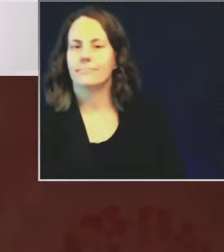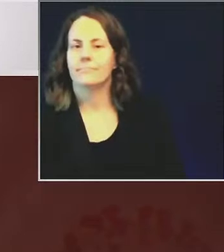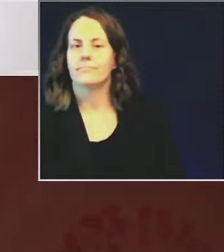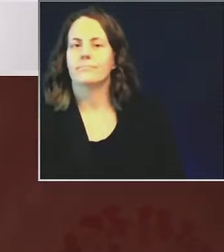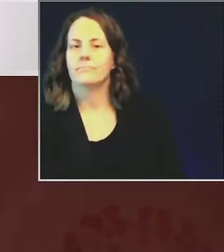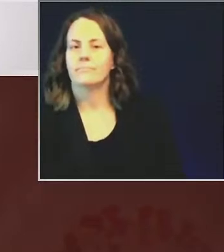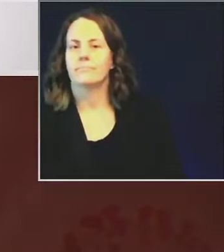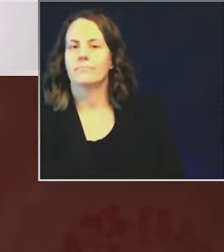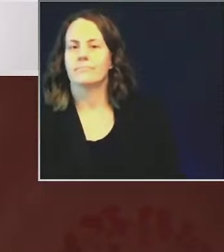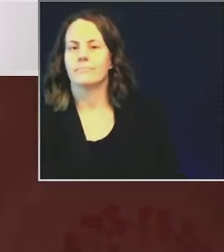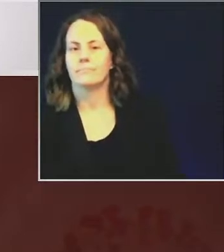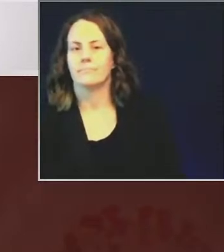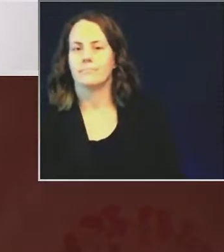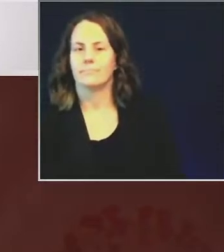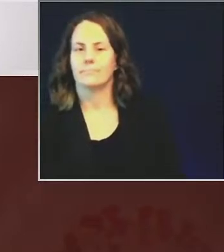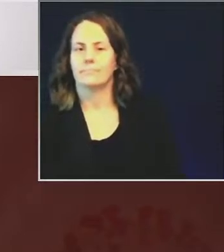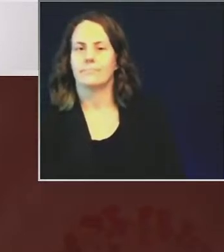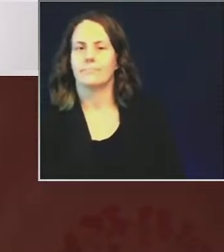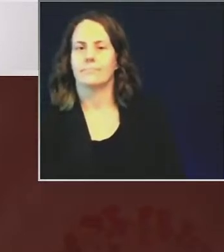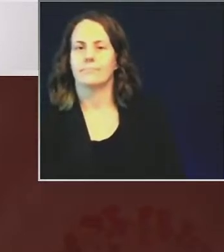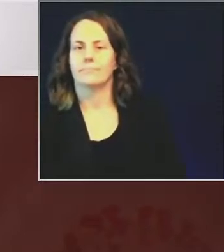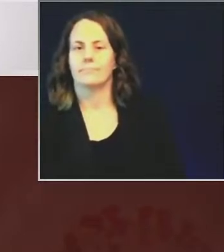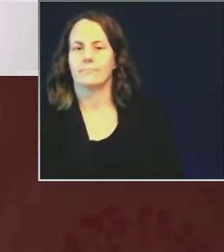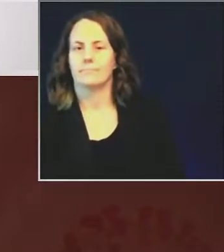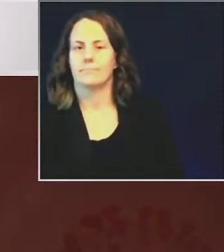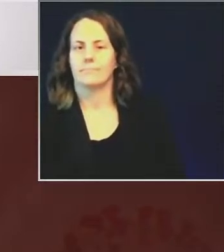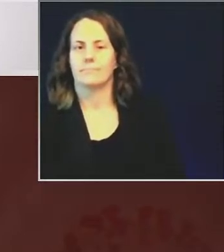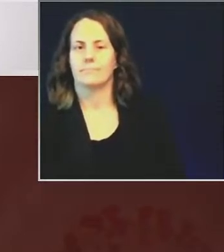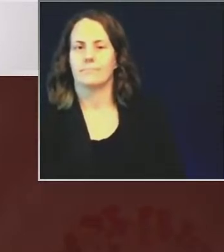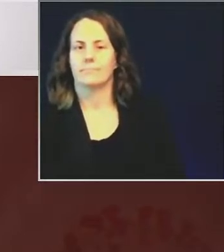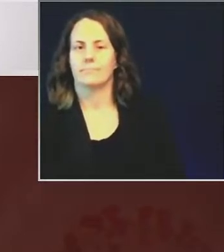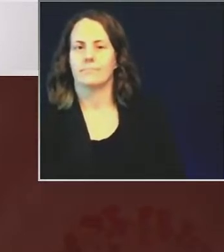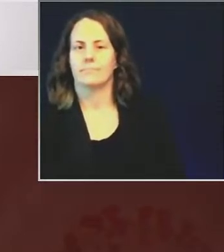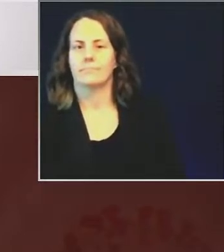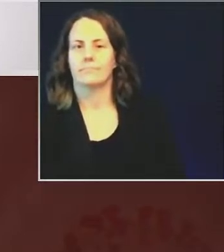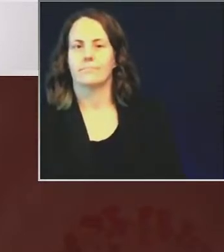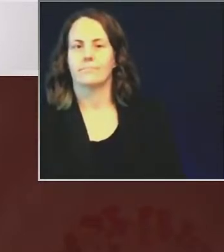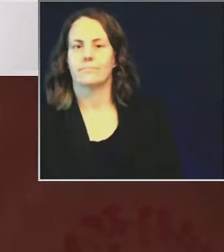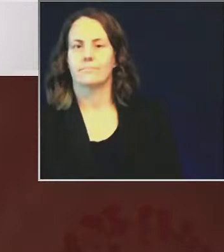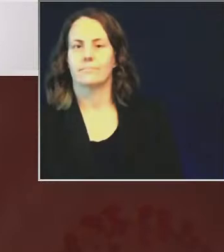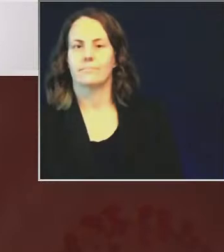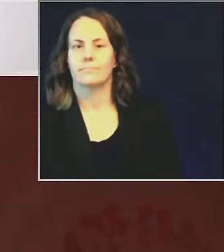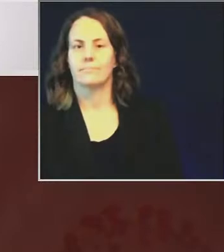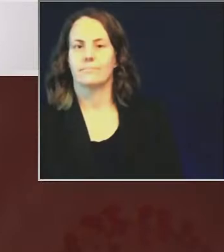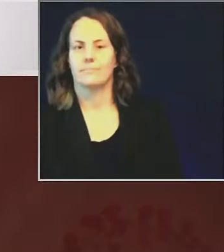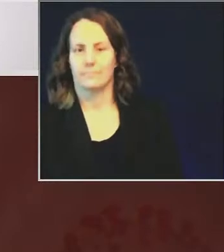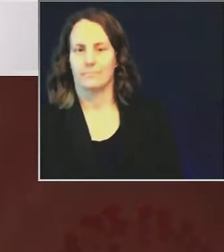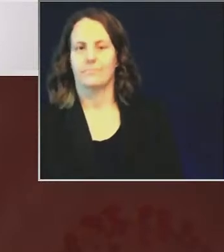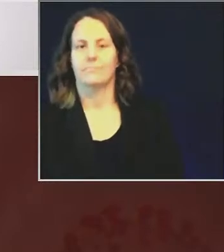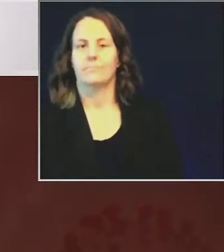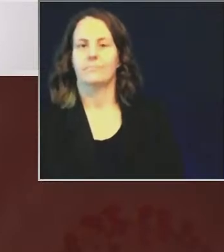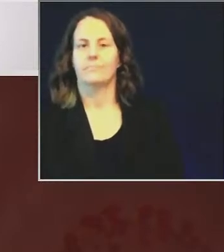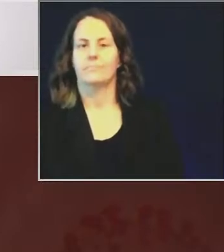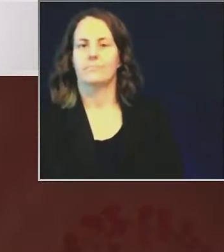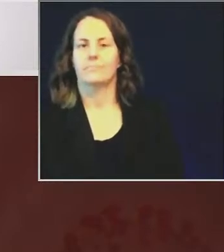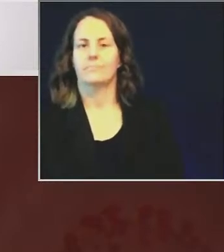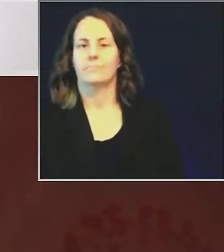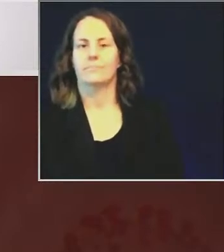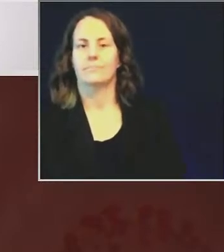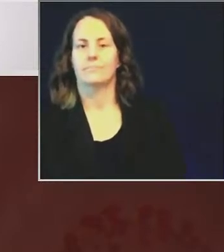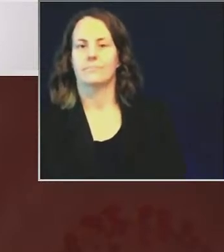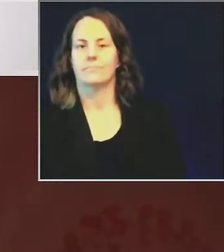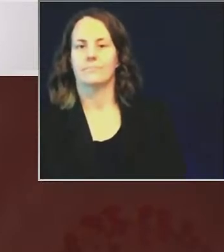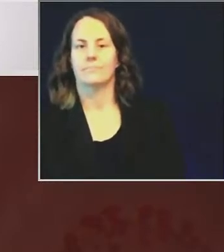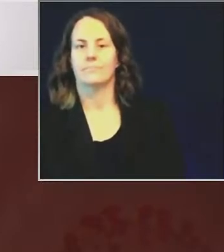vaccinated, that they've done so. The people who want to have been able to access vaccination. So to get this remainder, would you or